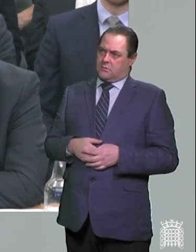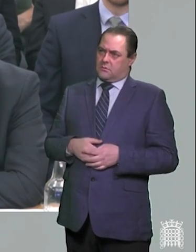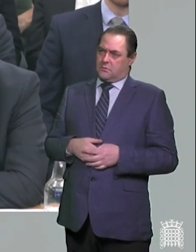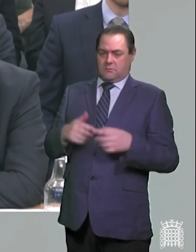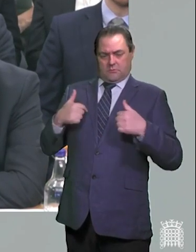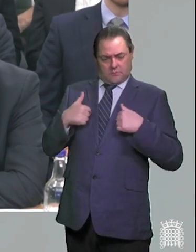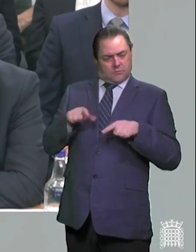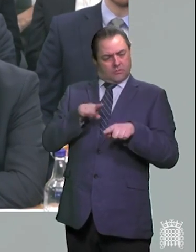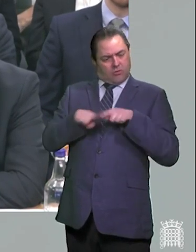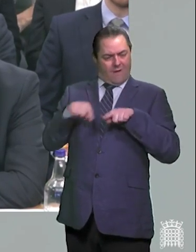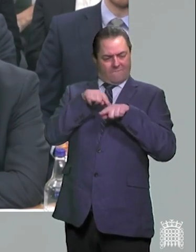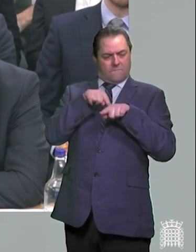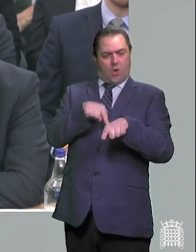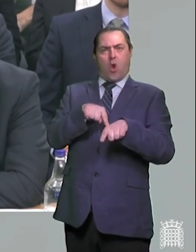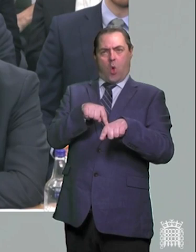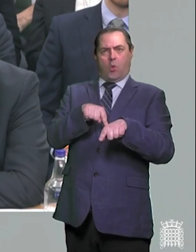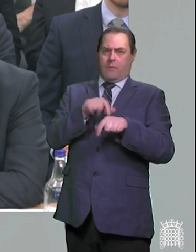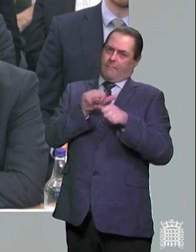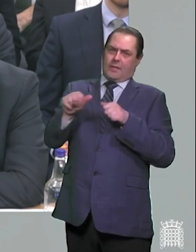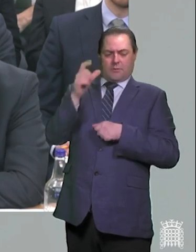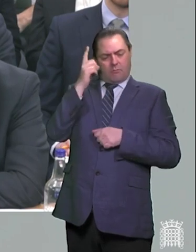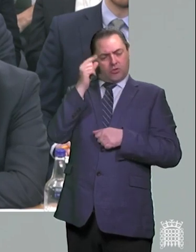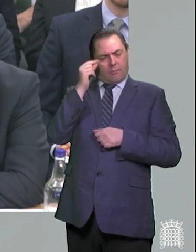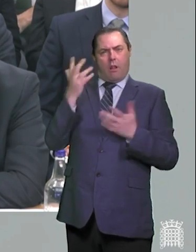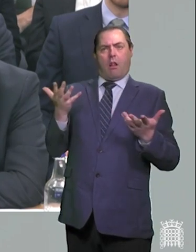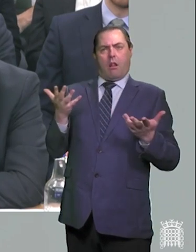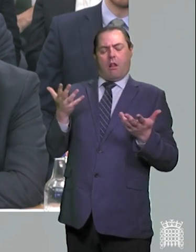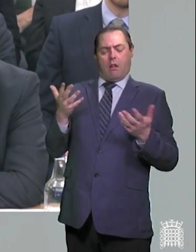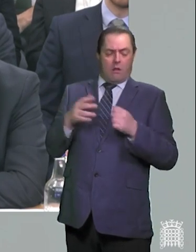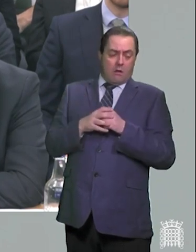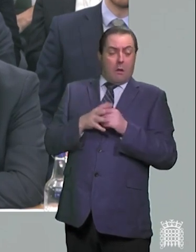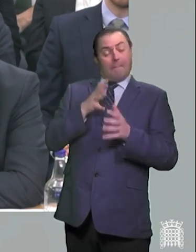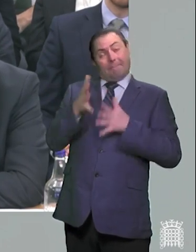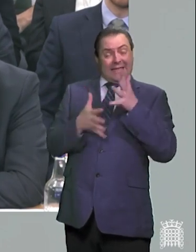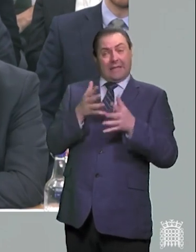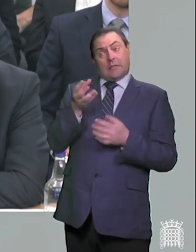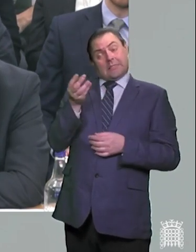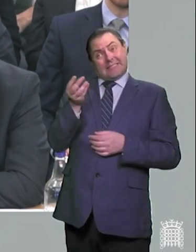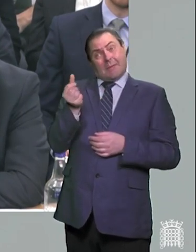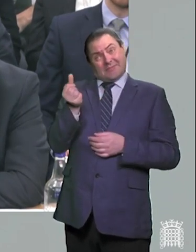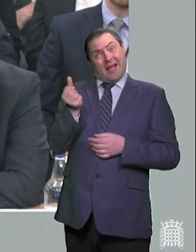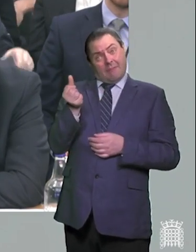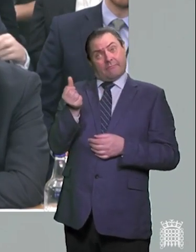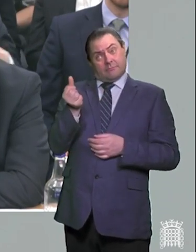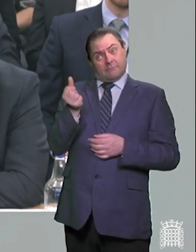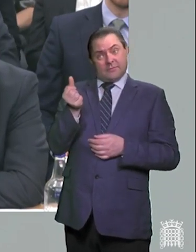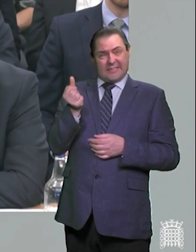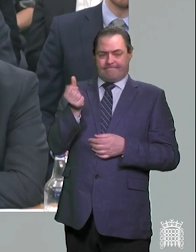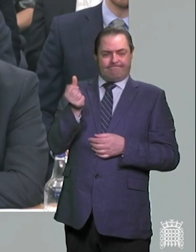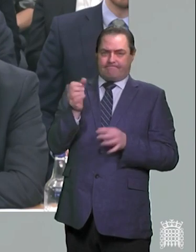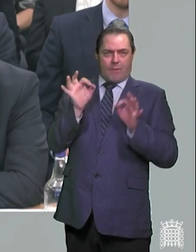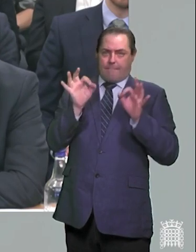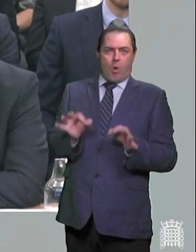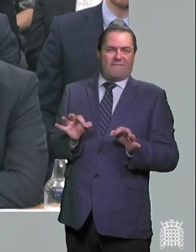were trying to do was follow the guidance to the best of our ability. That meant that sometimes social distancing could not be